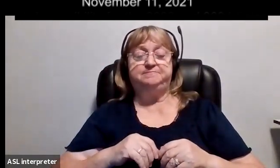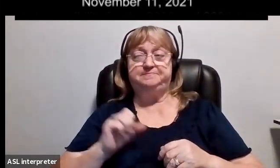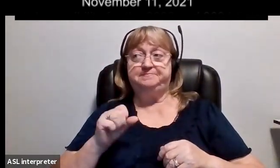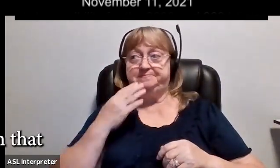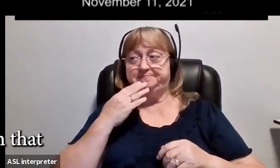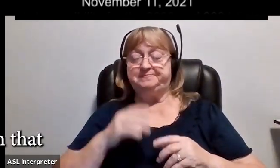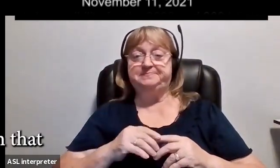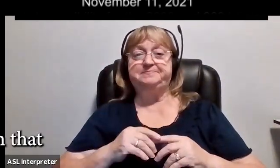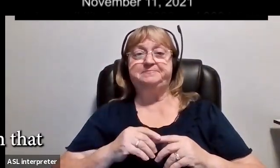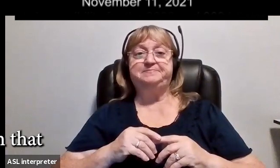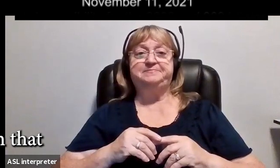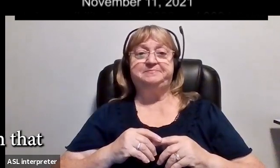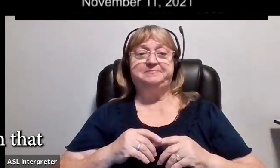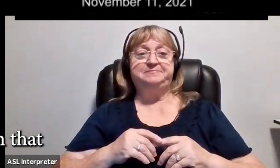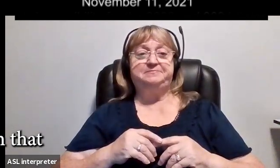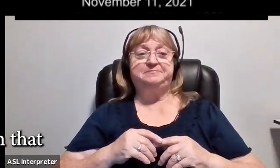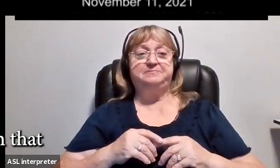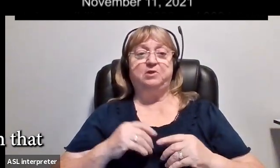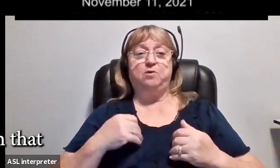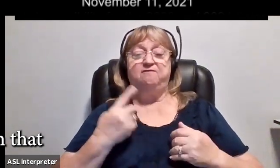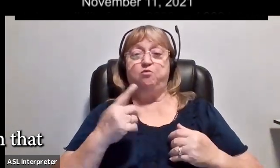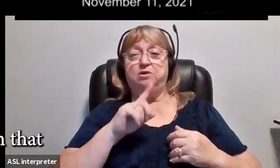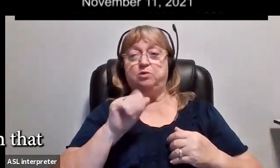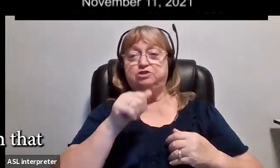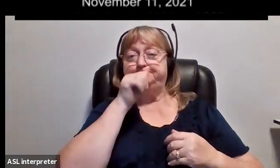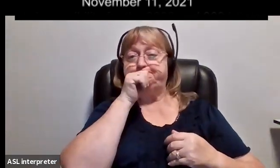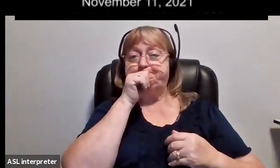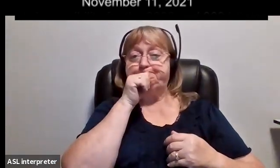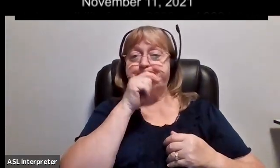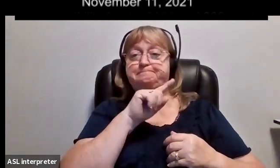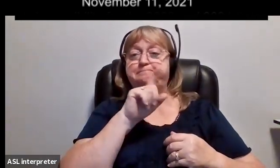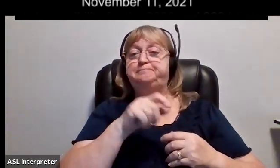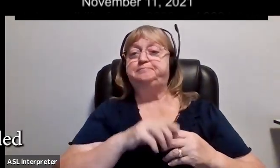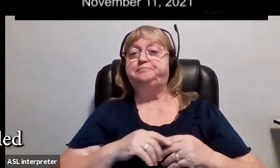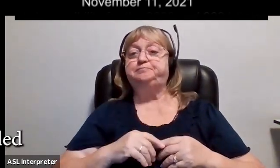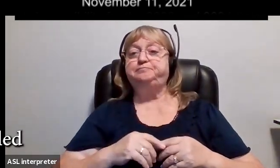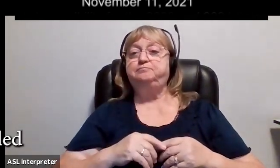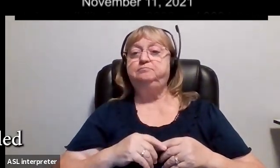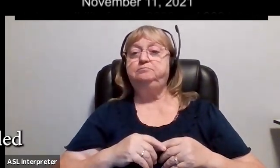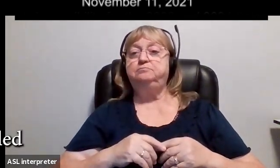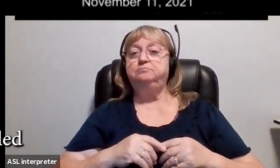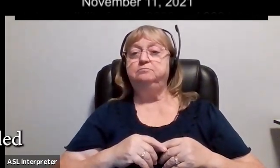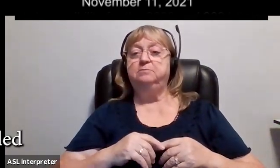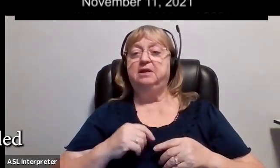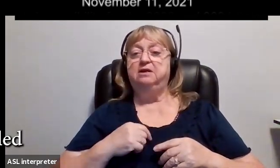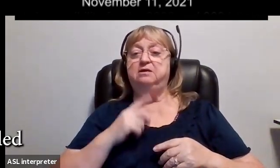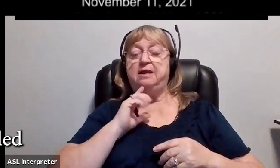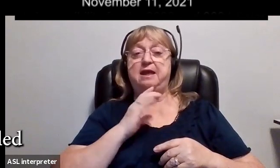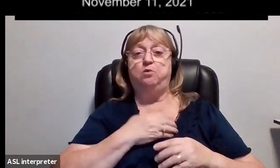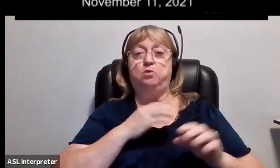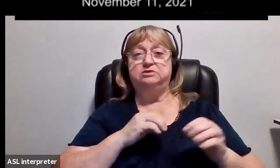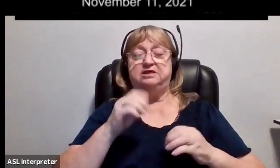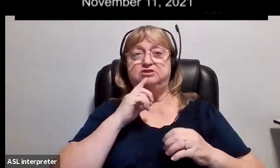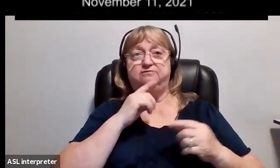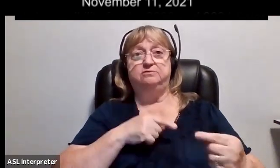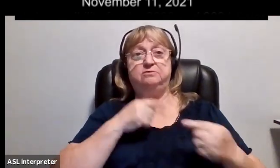you. We have an anonymous question that reads, our organization has struggled